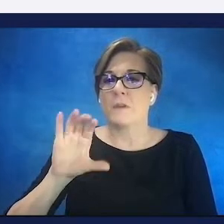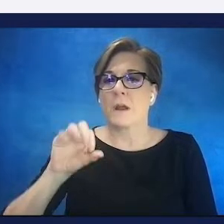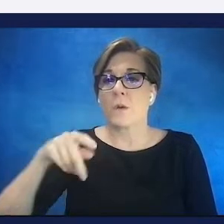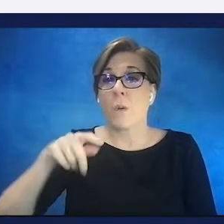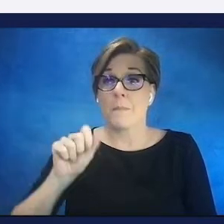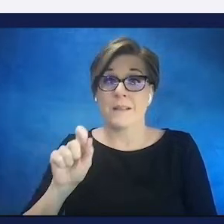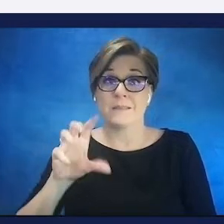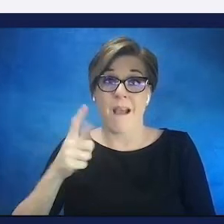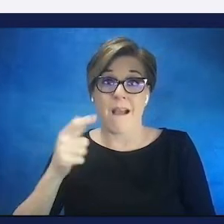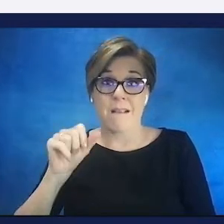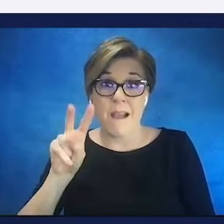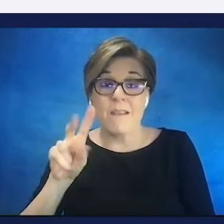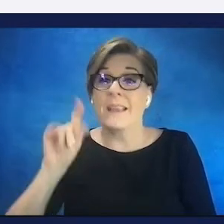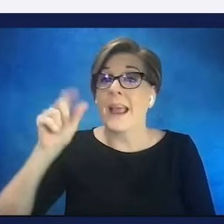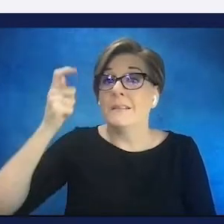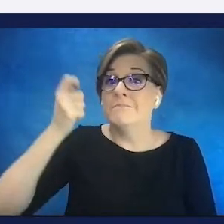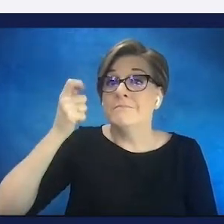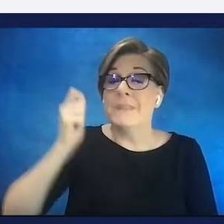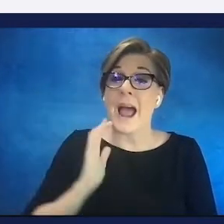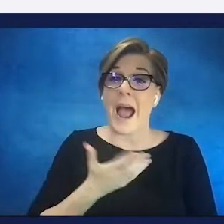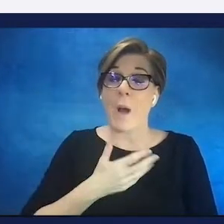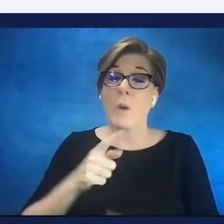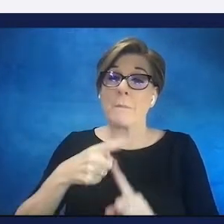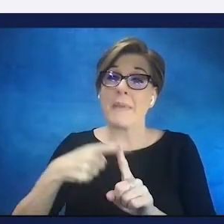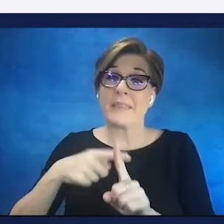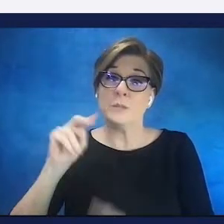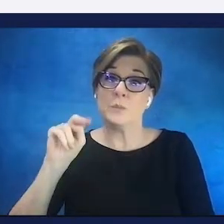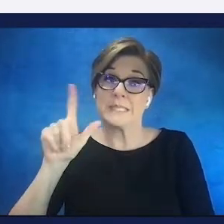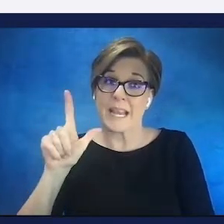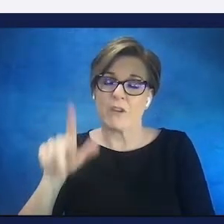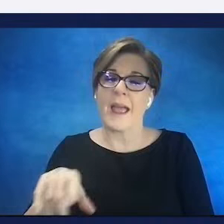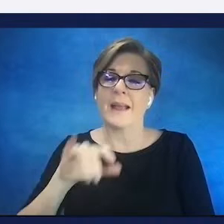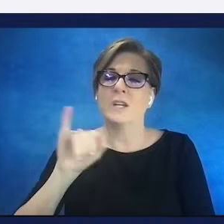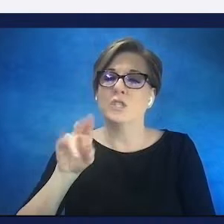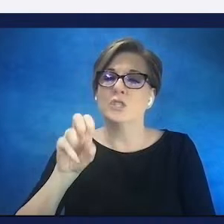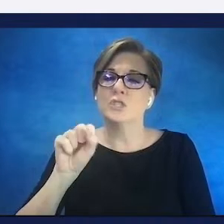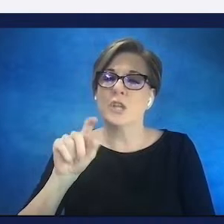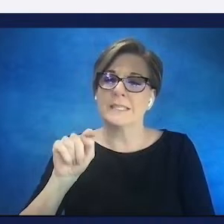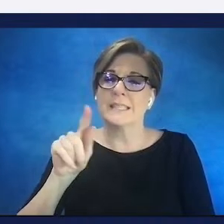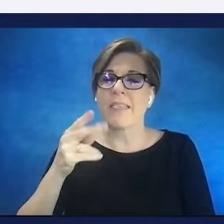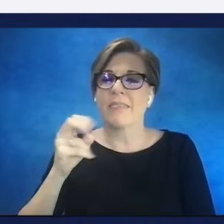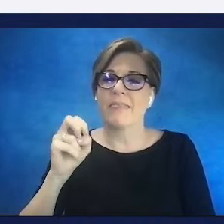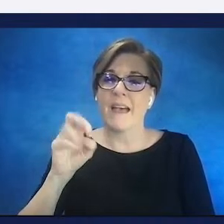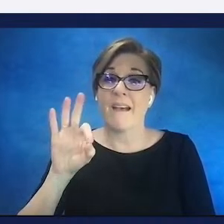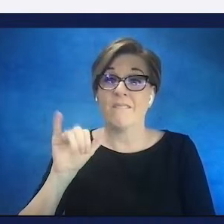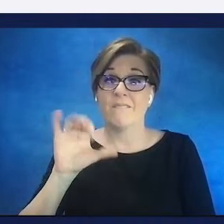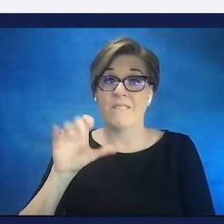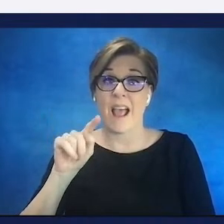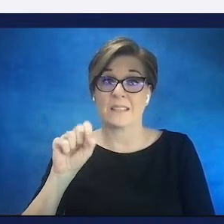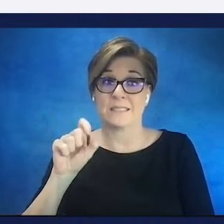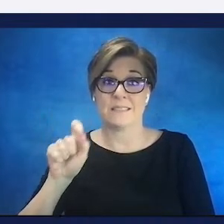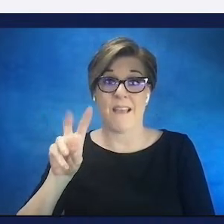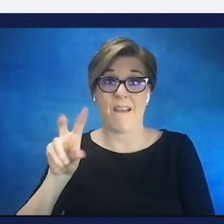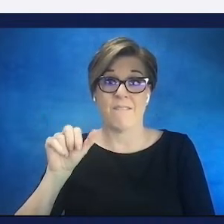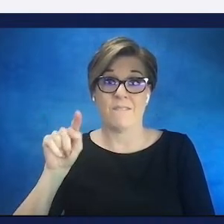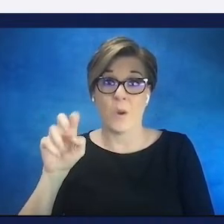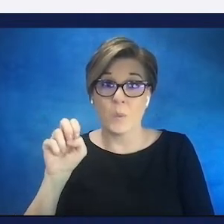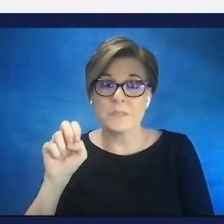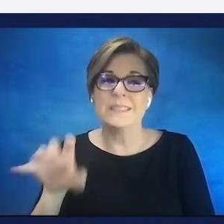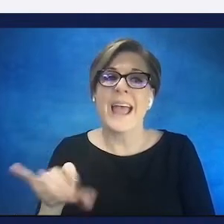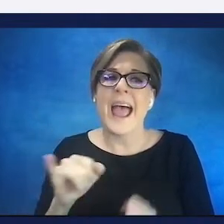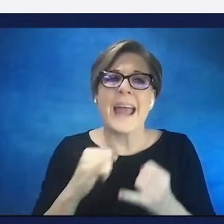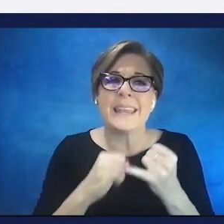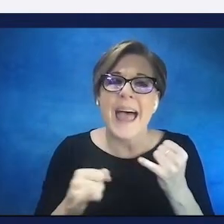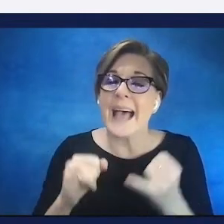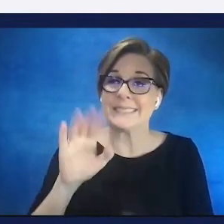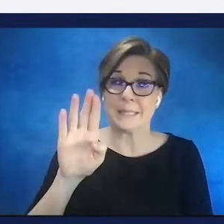and subscribe to our monthly newsletter, Just the Facts, by going to justthefacts.vote. Last, I encourage you